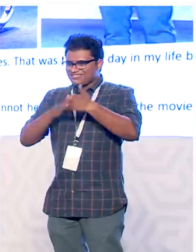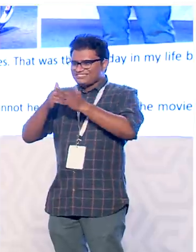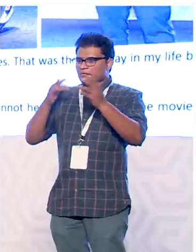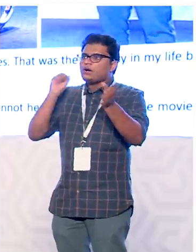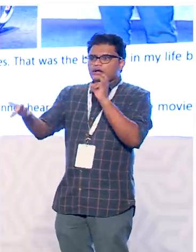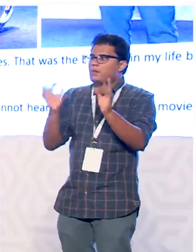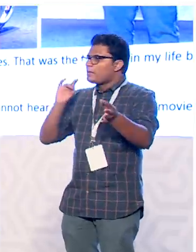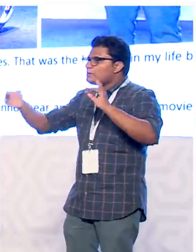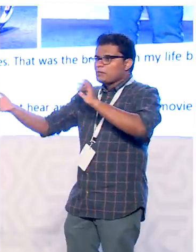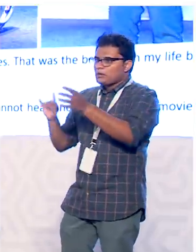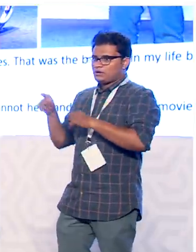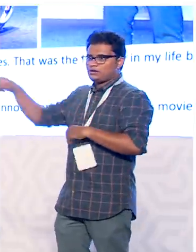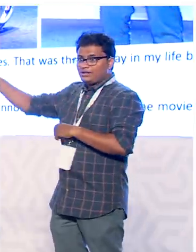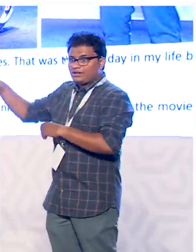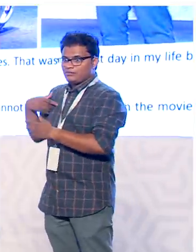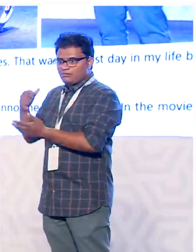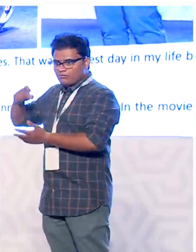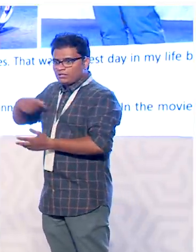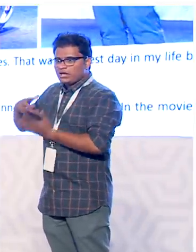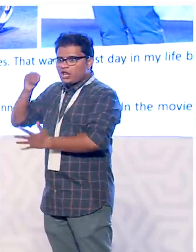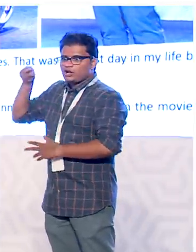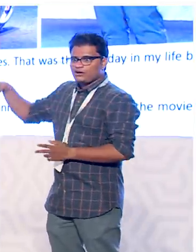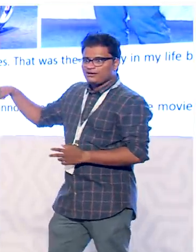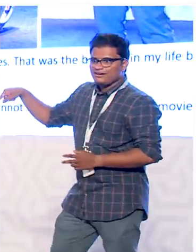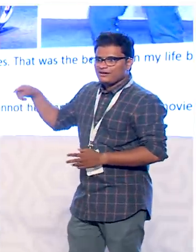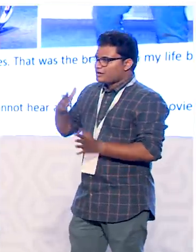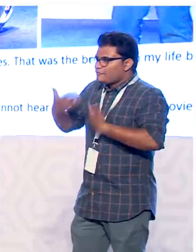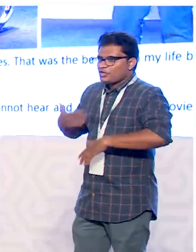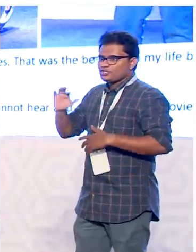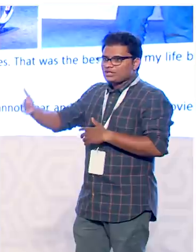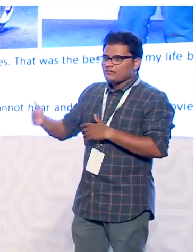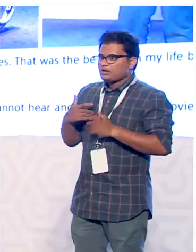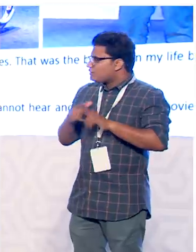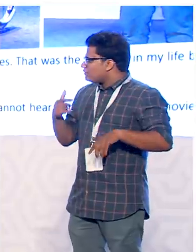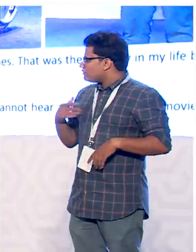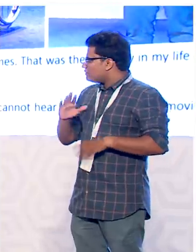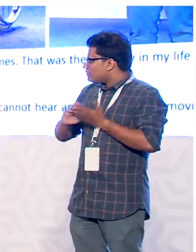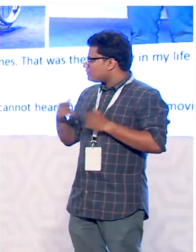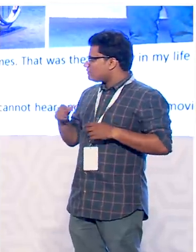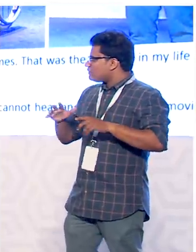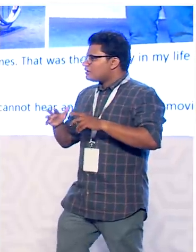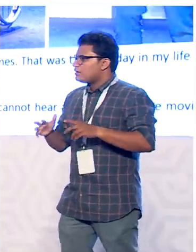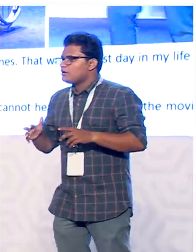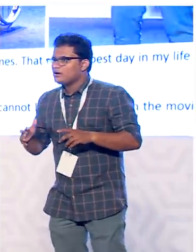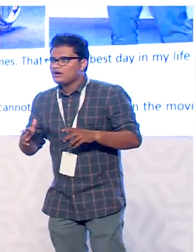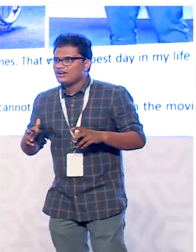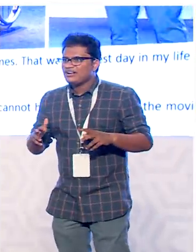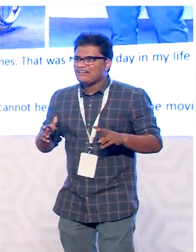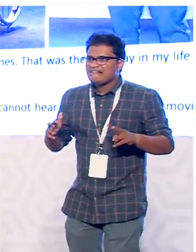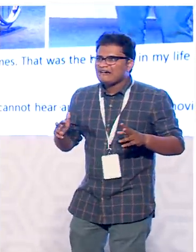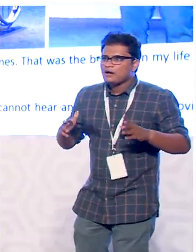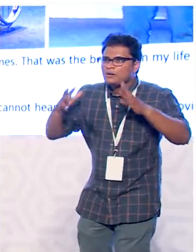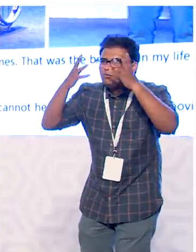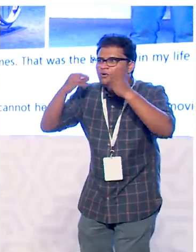was the most difficult scene I've ever done. And when they finish the portrait, it's nothing like the hero, but it looks like something really gorgeous